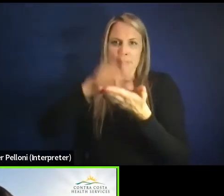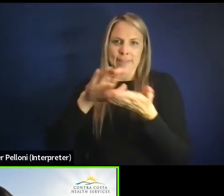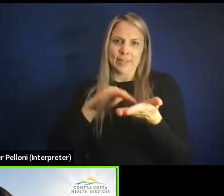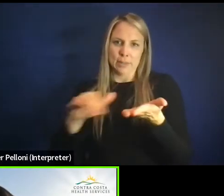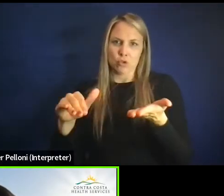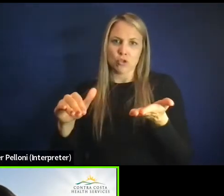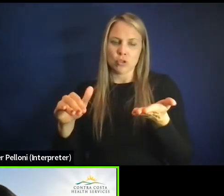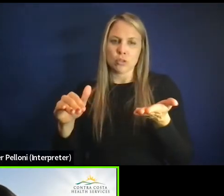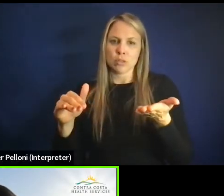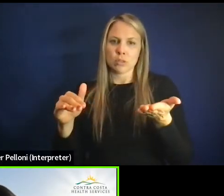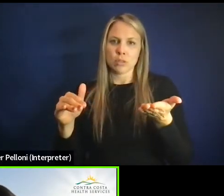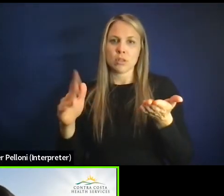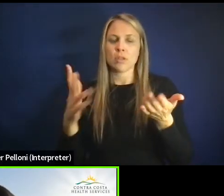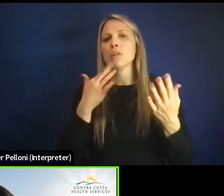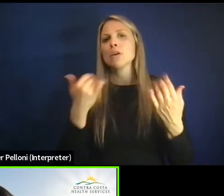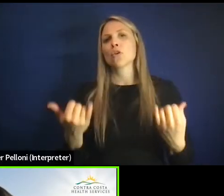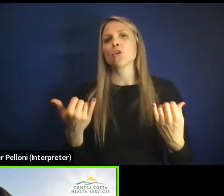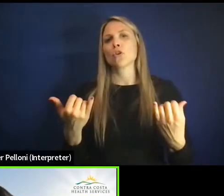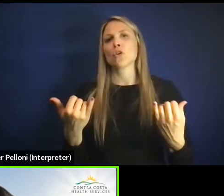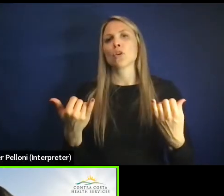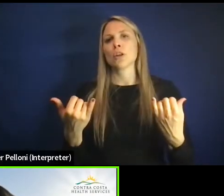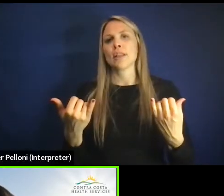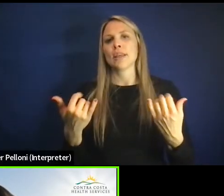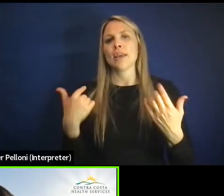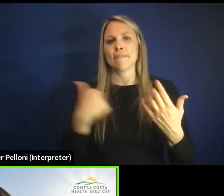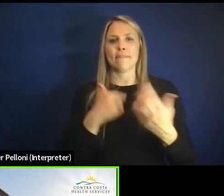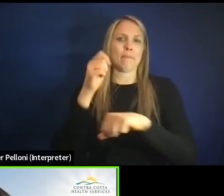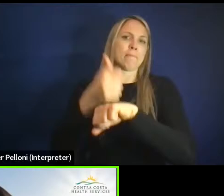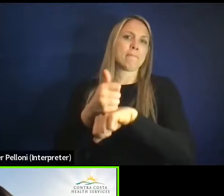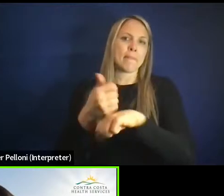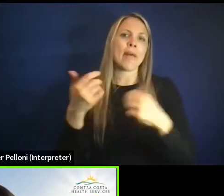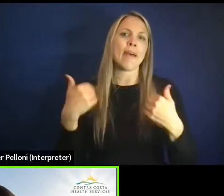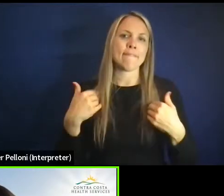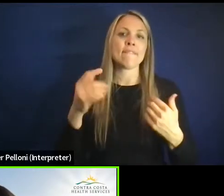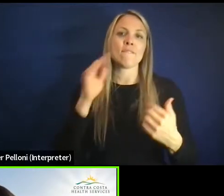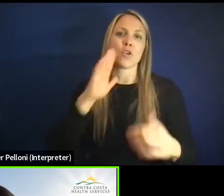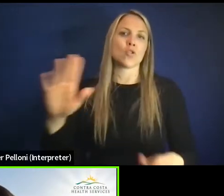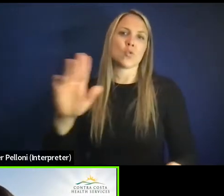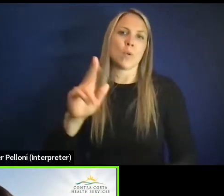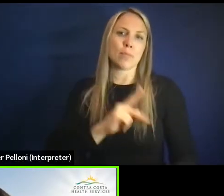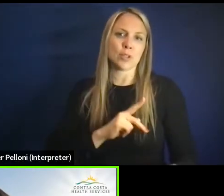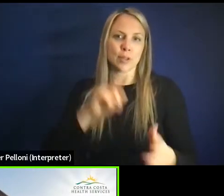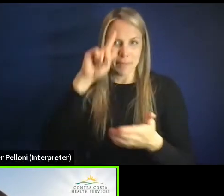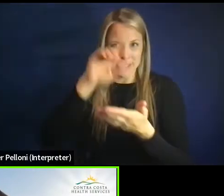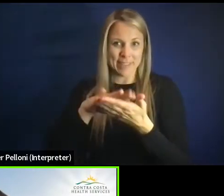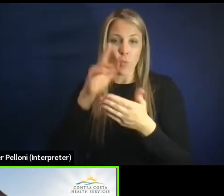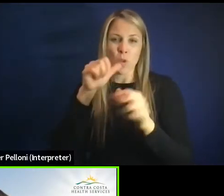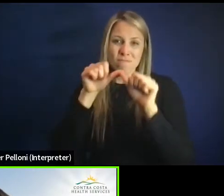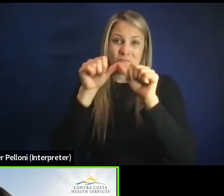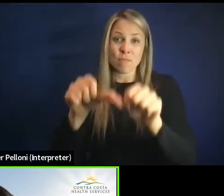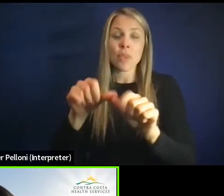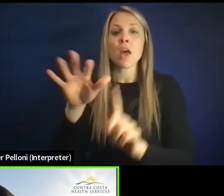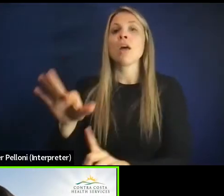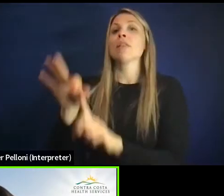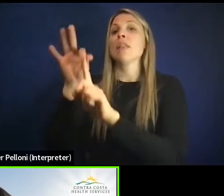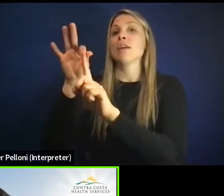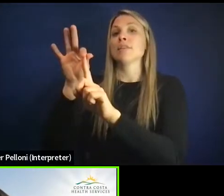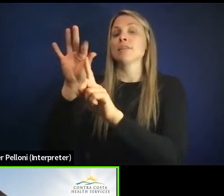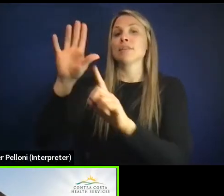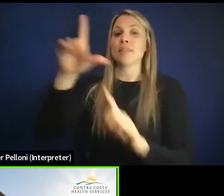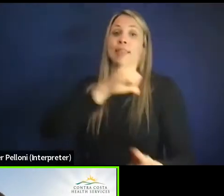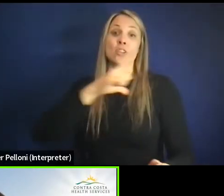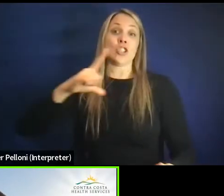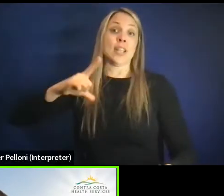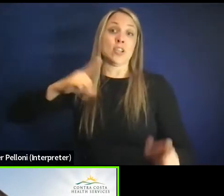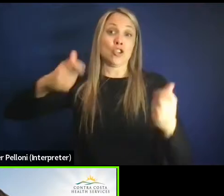that currently is in place for that. That will remain in place unless the